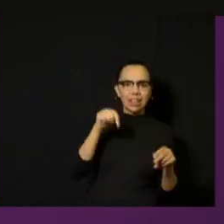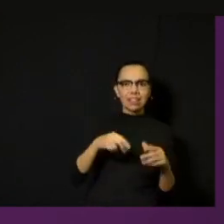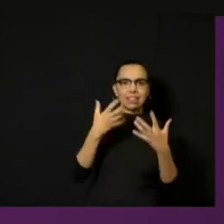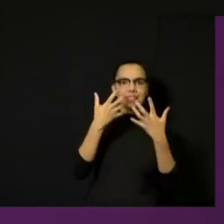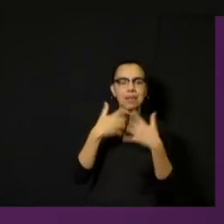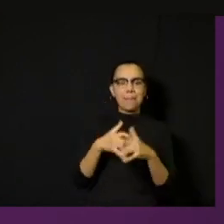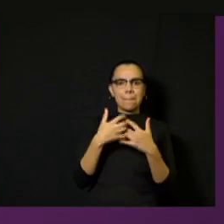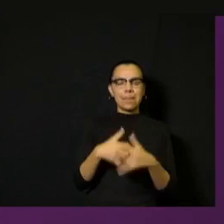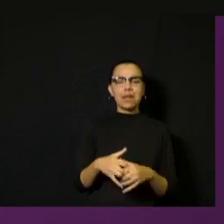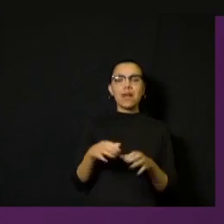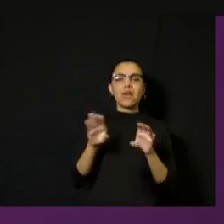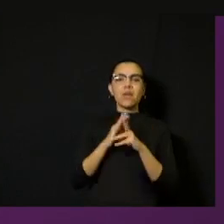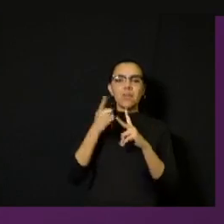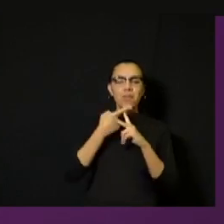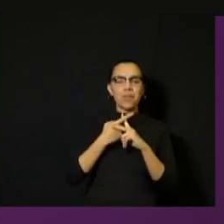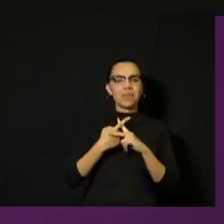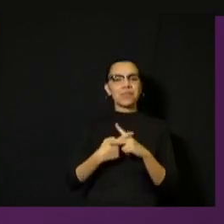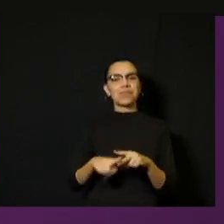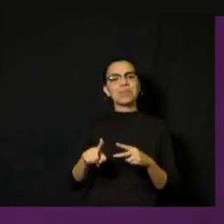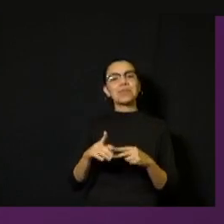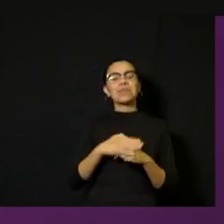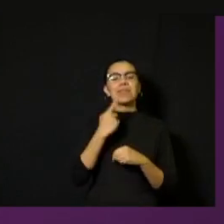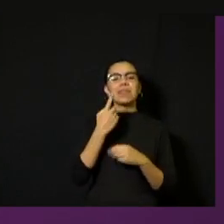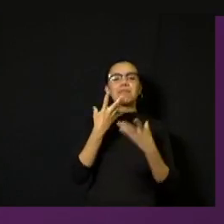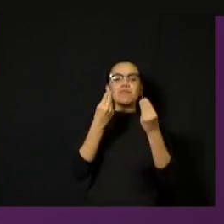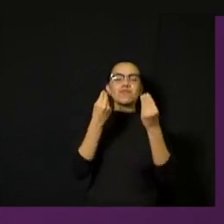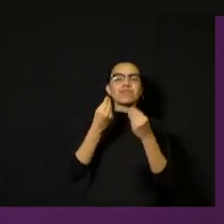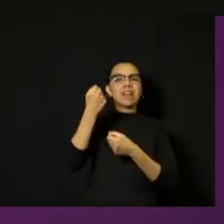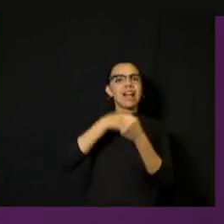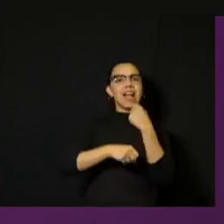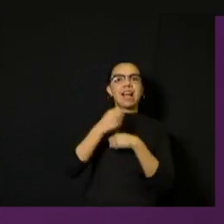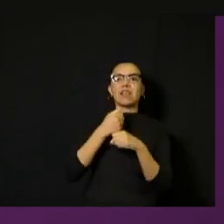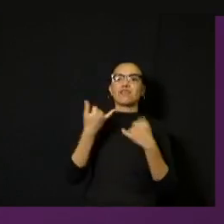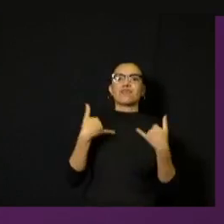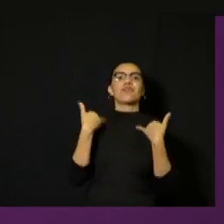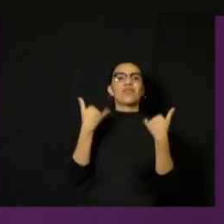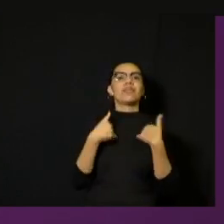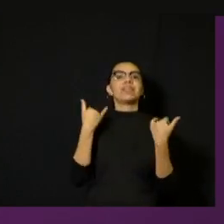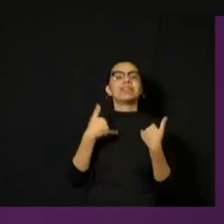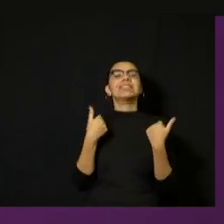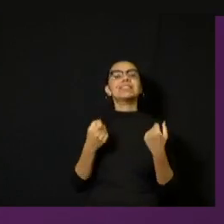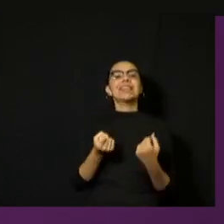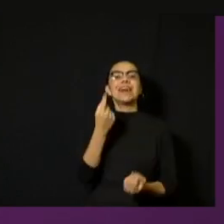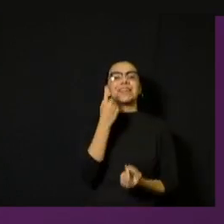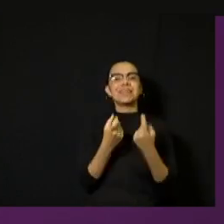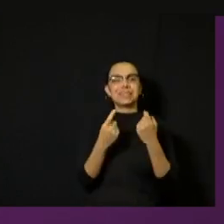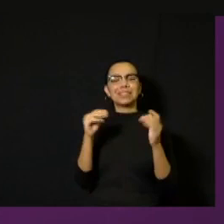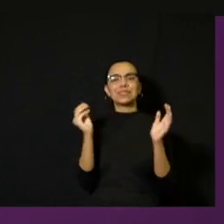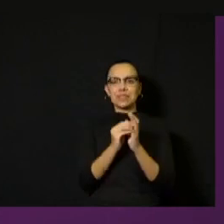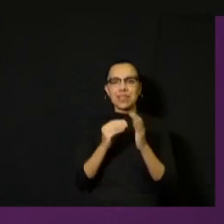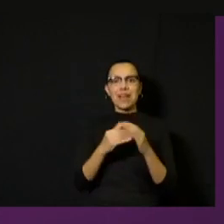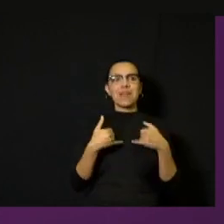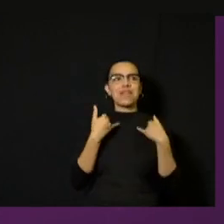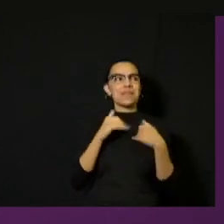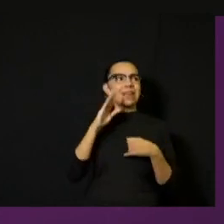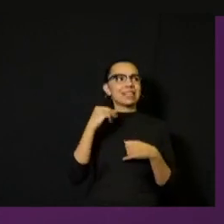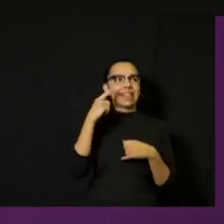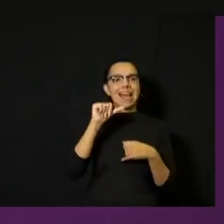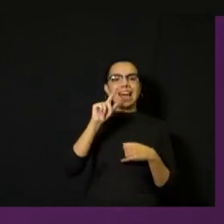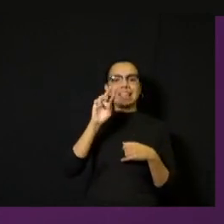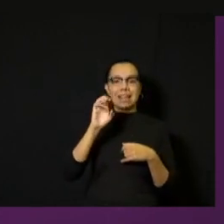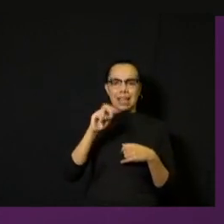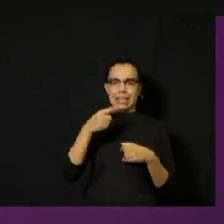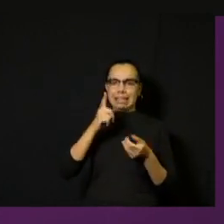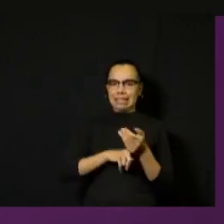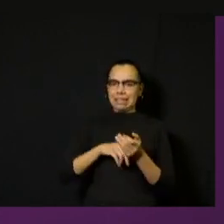this company. How you started, because many started many years ago, very young. Others look very young